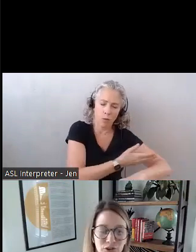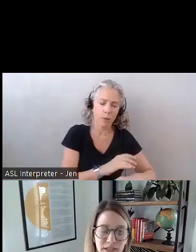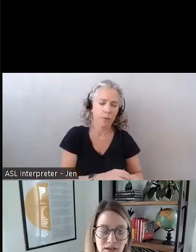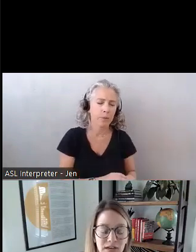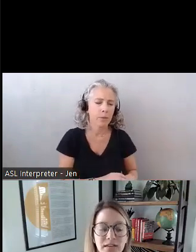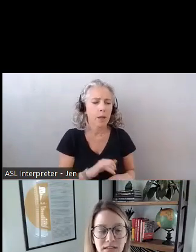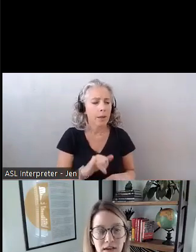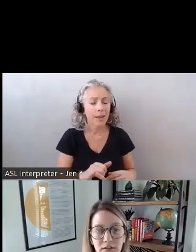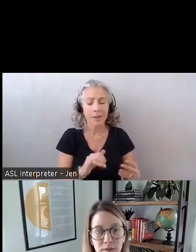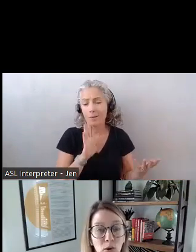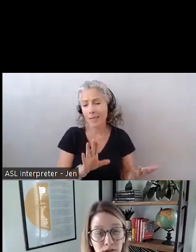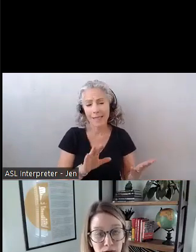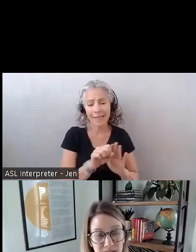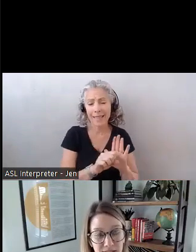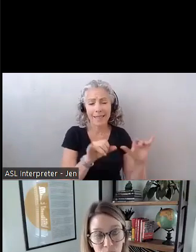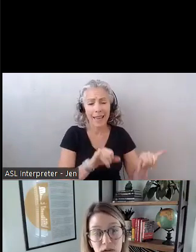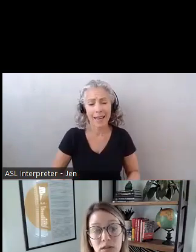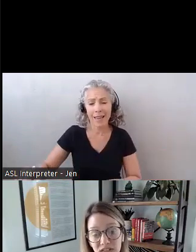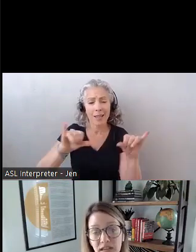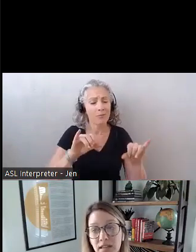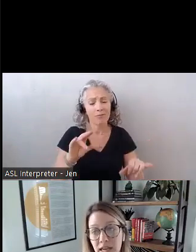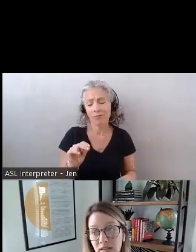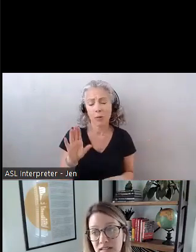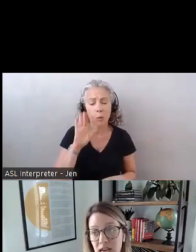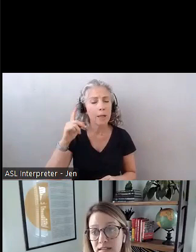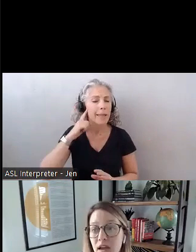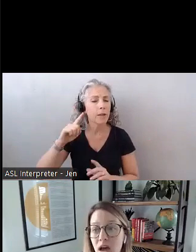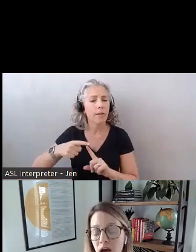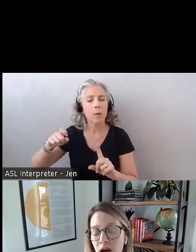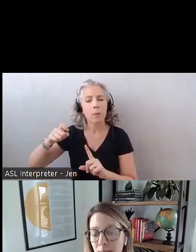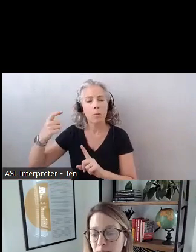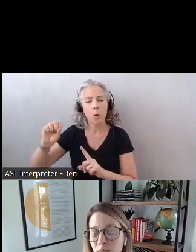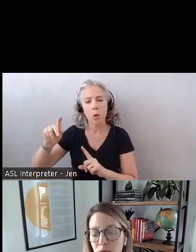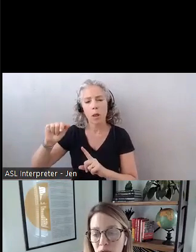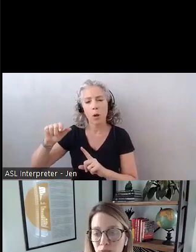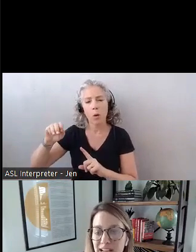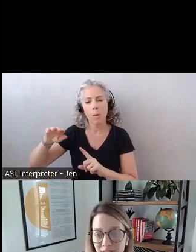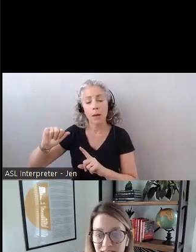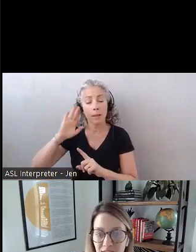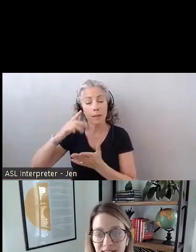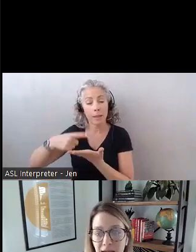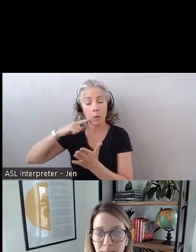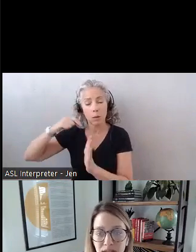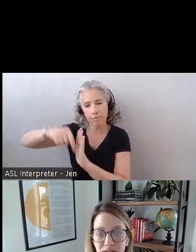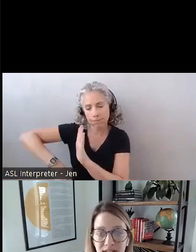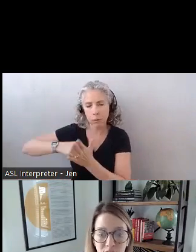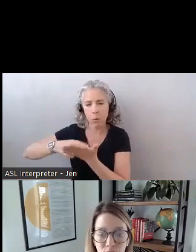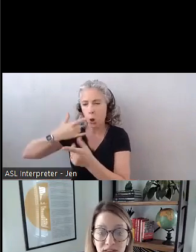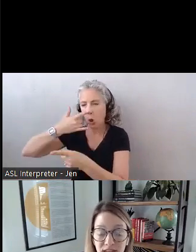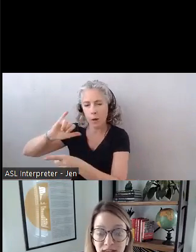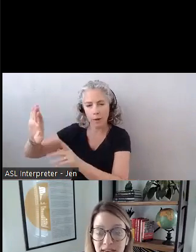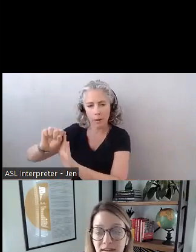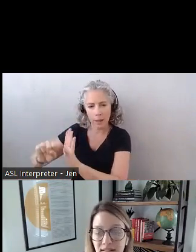different by state, and you'll hear in detail from Oklahoma today what it looks like in their state. but really want to re-emphasize that